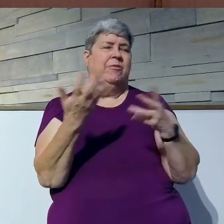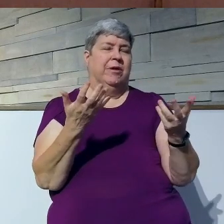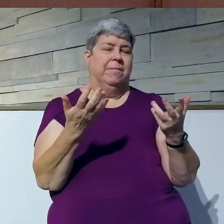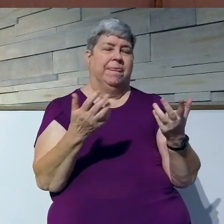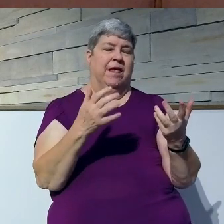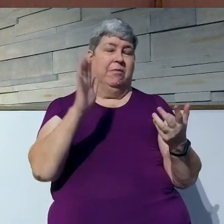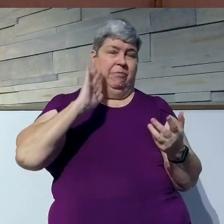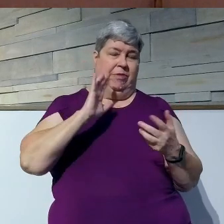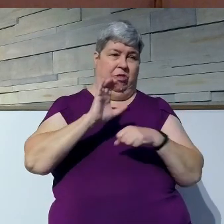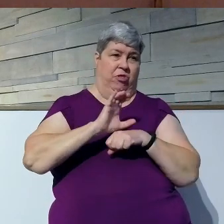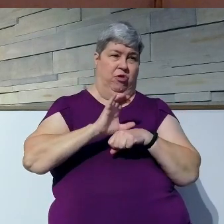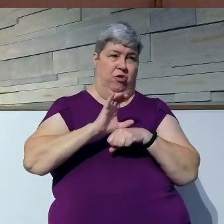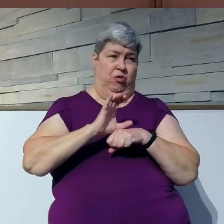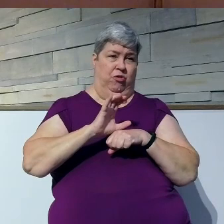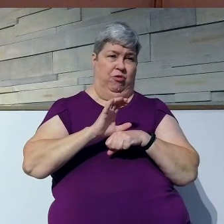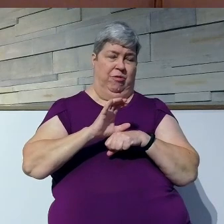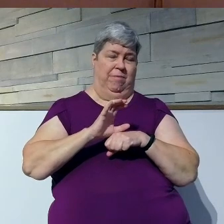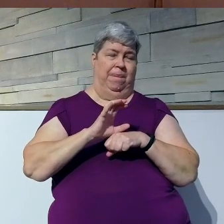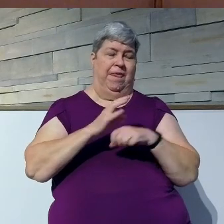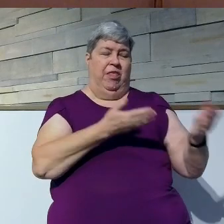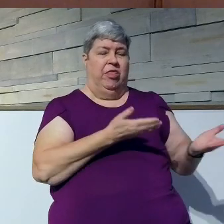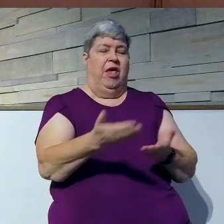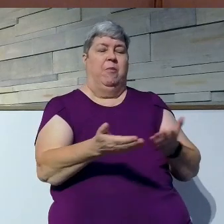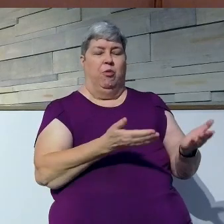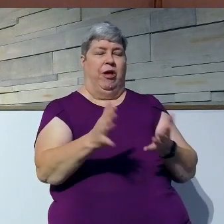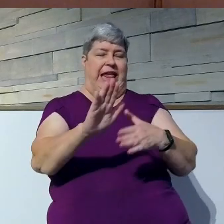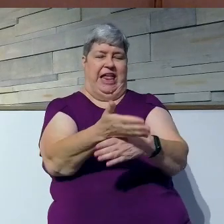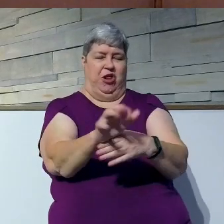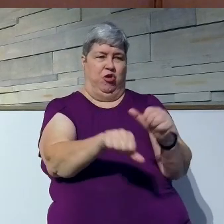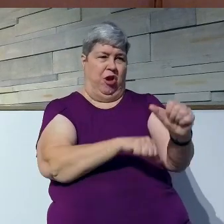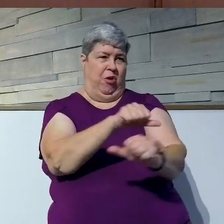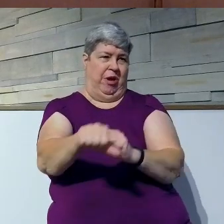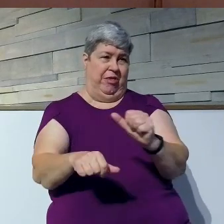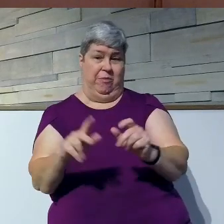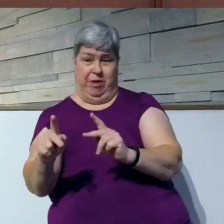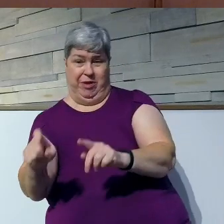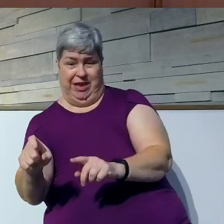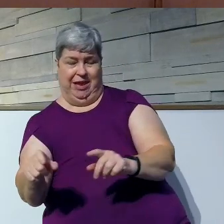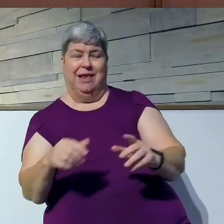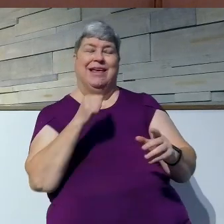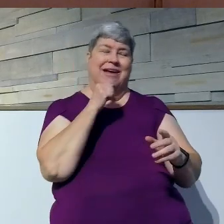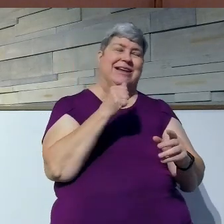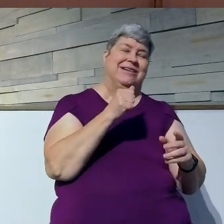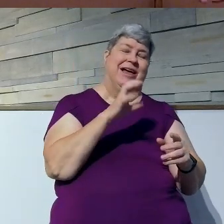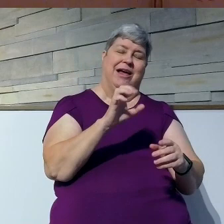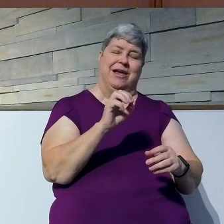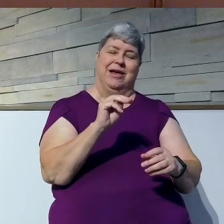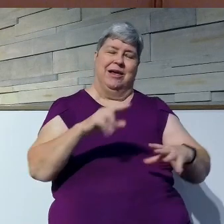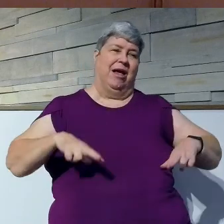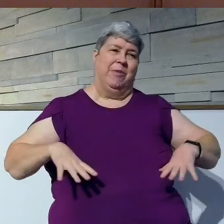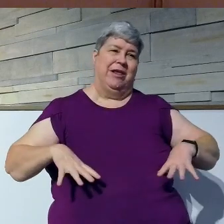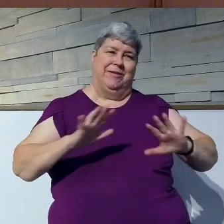the early church. The early church, they brought things together and they shared with those who had need. This was not an early form of communism,